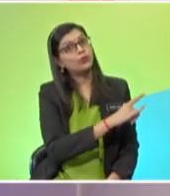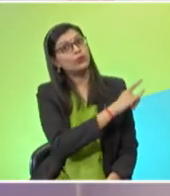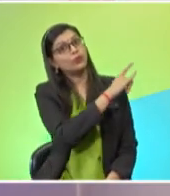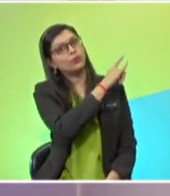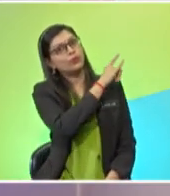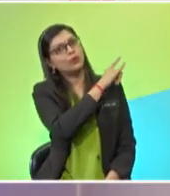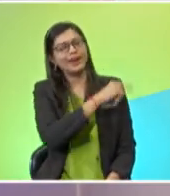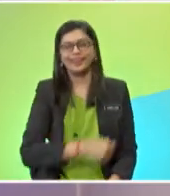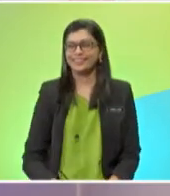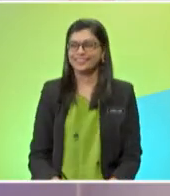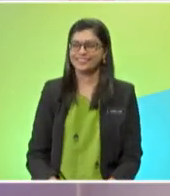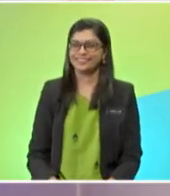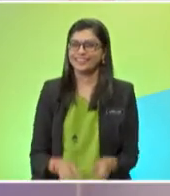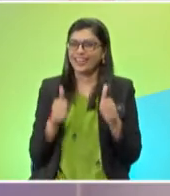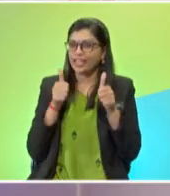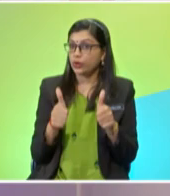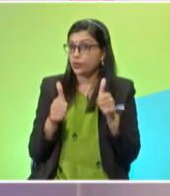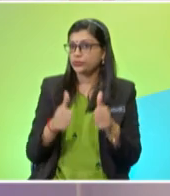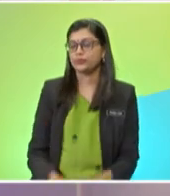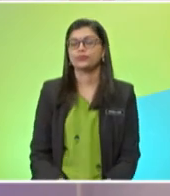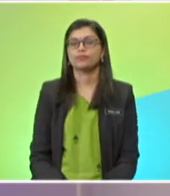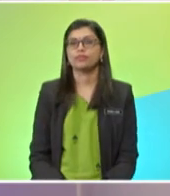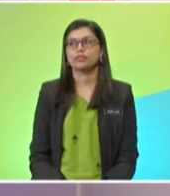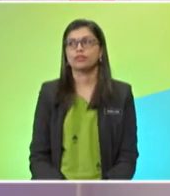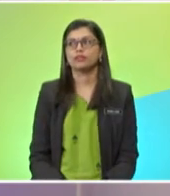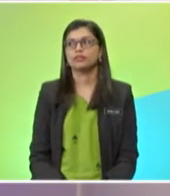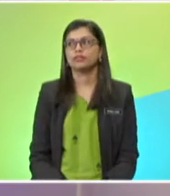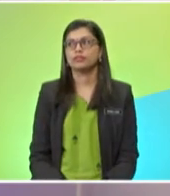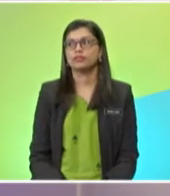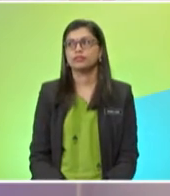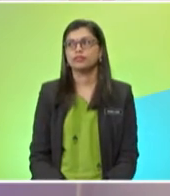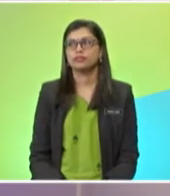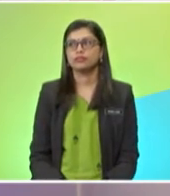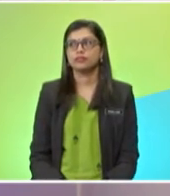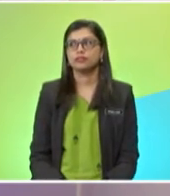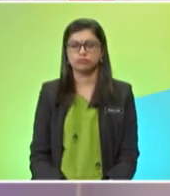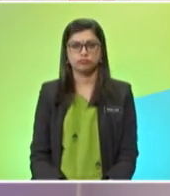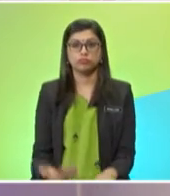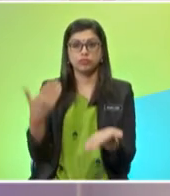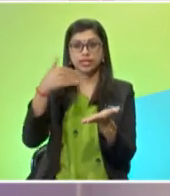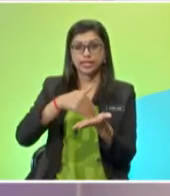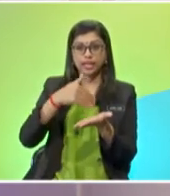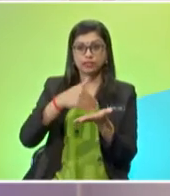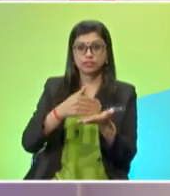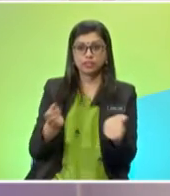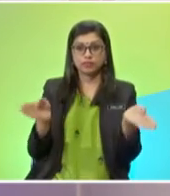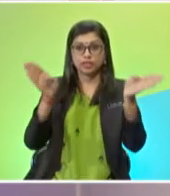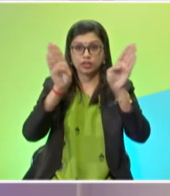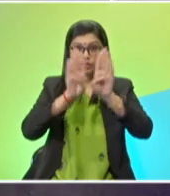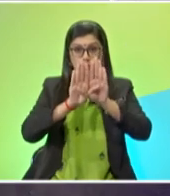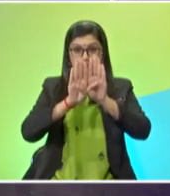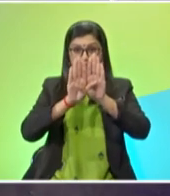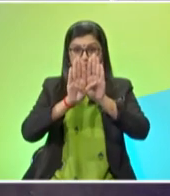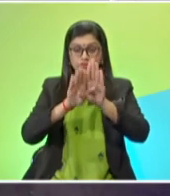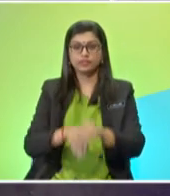Okay, now I'm going to turn around the picture again. Okay. And we are going